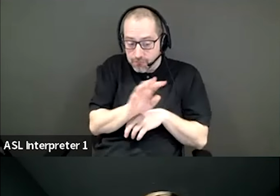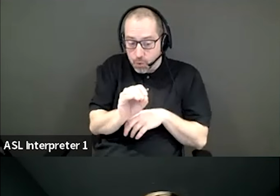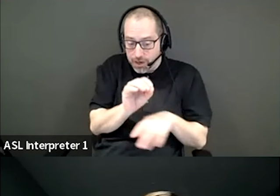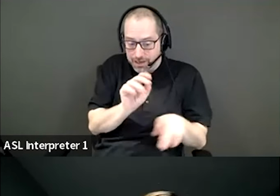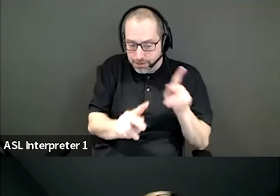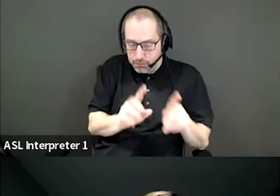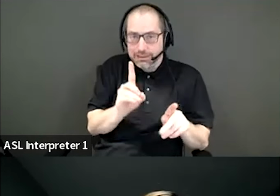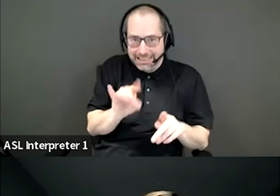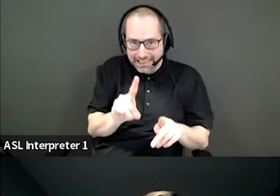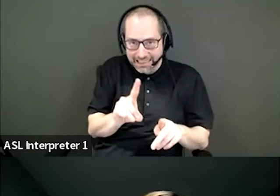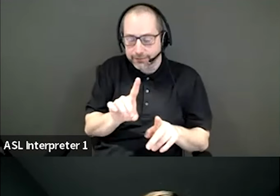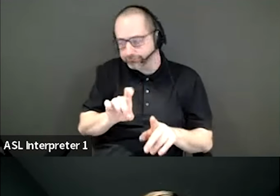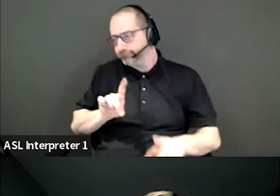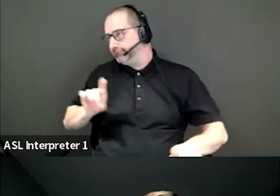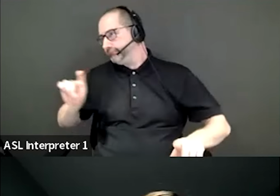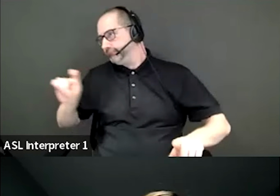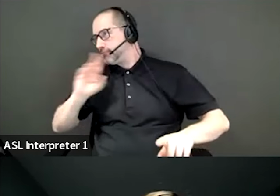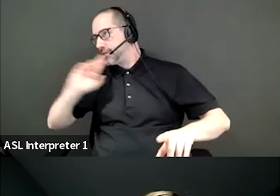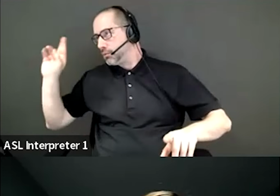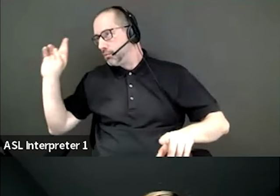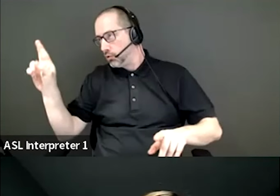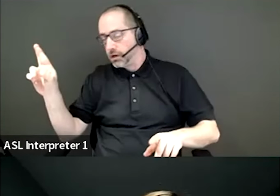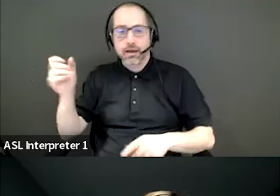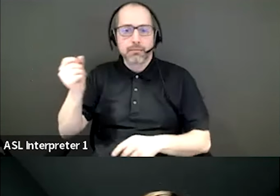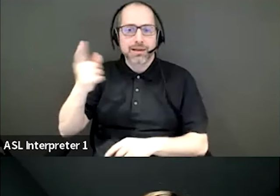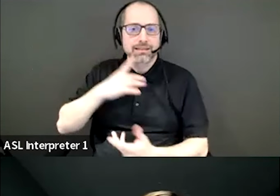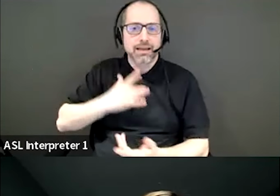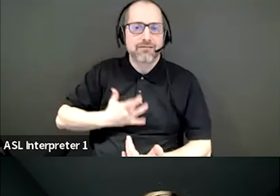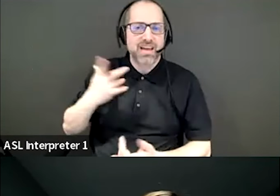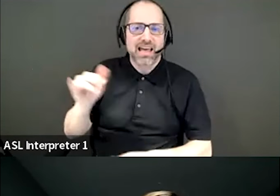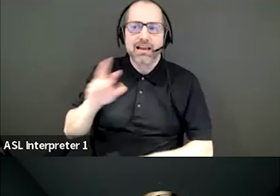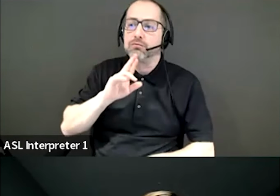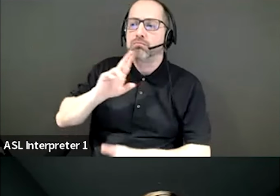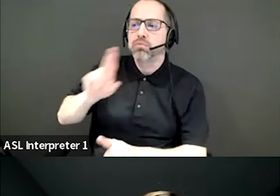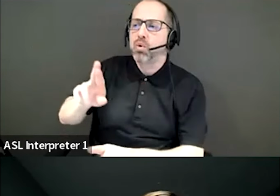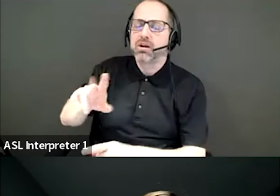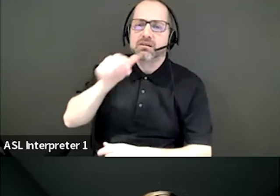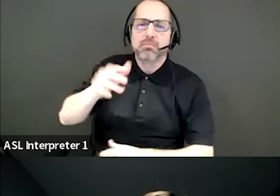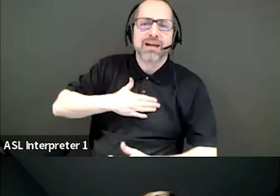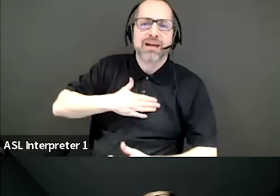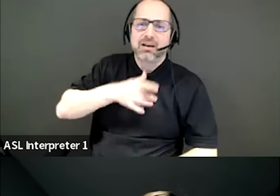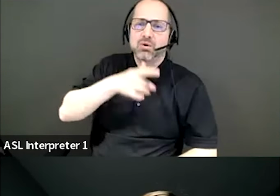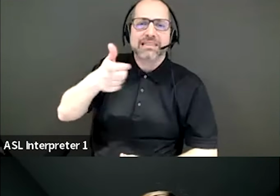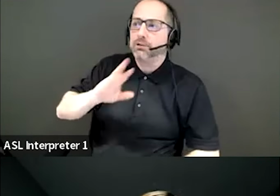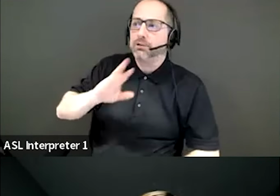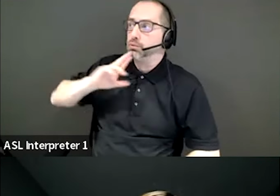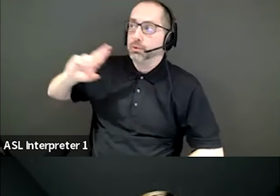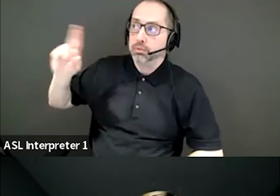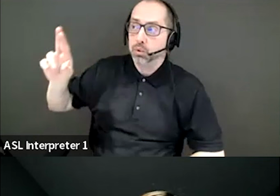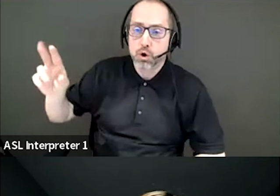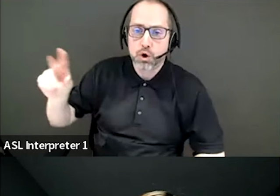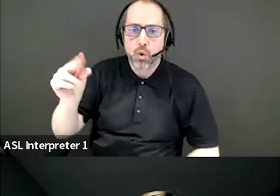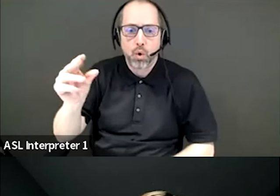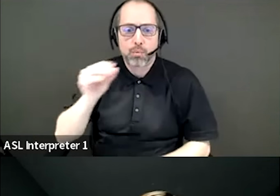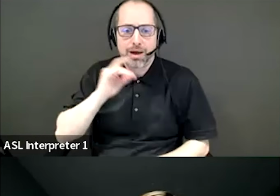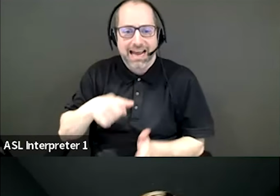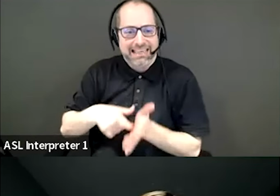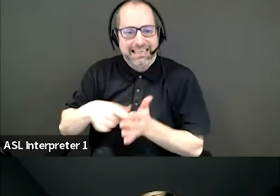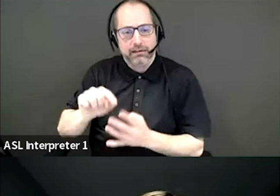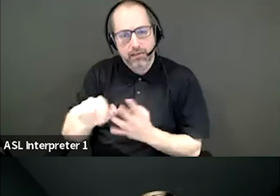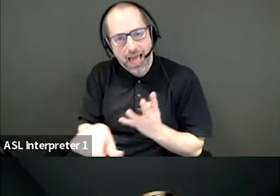reported. But that's because they may feel like the reporting isn't right for them. That's not what they need. And so I think some of the things we need to shift that question